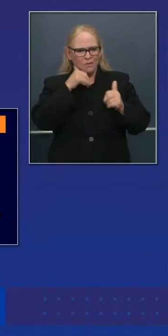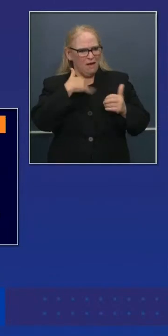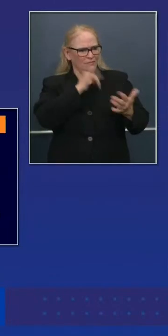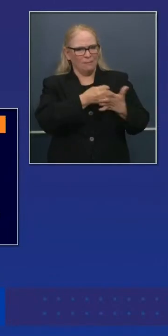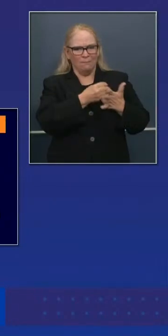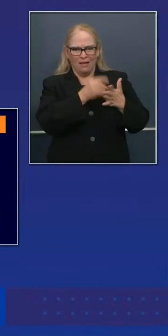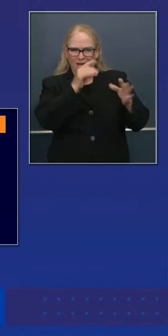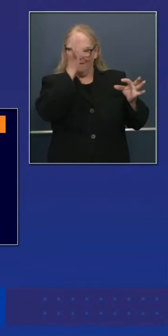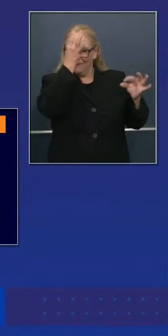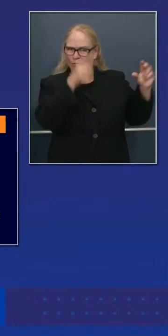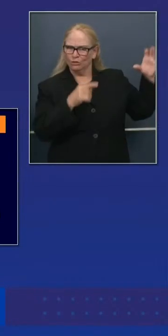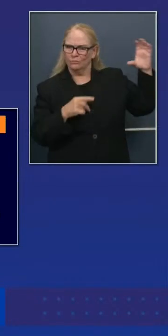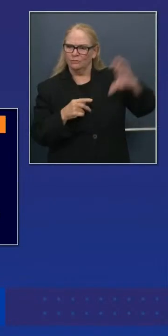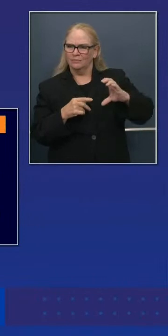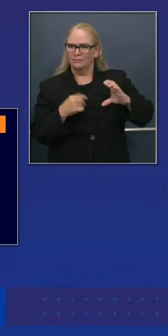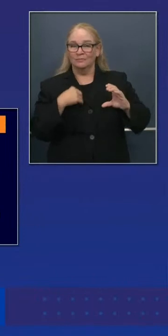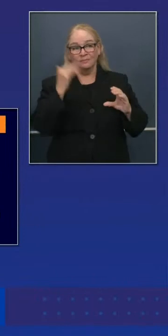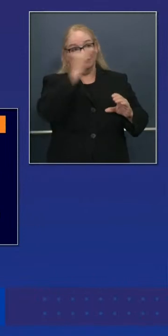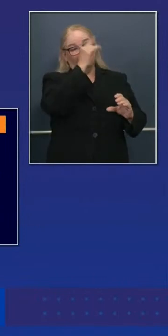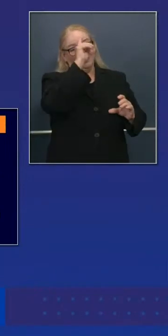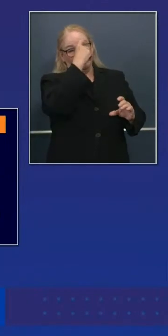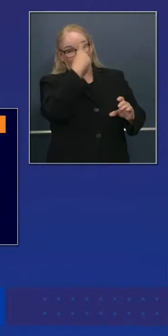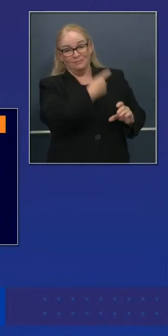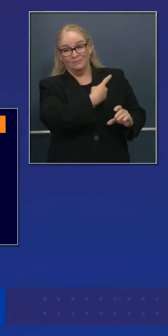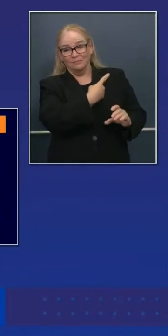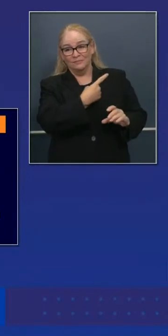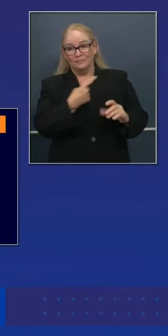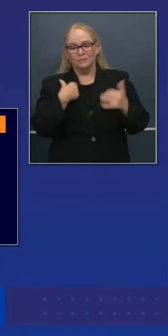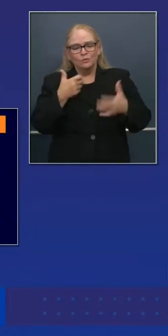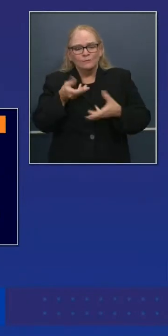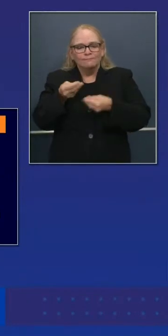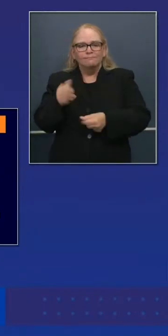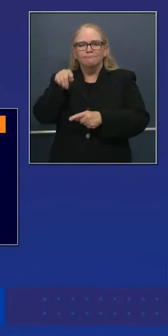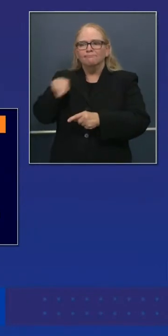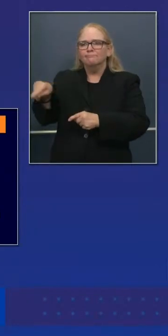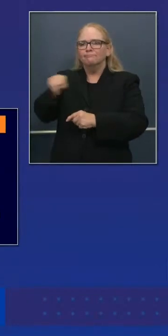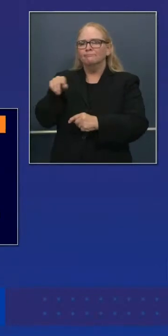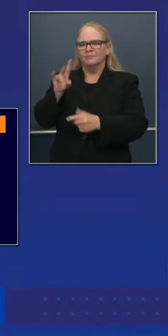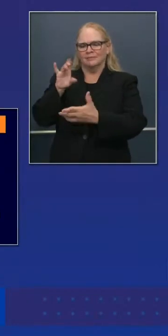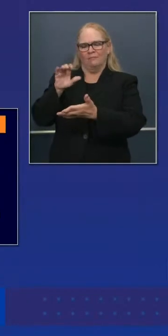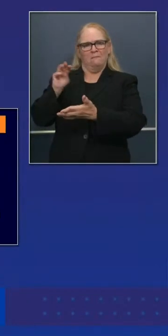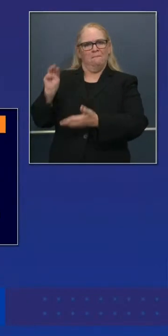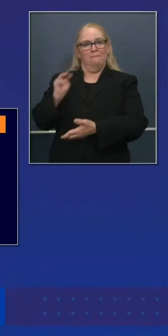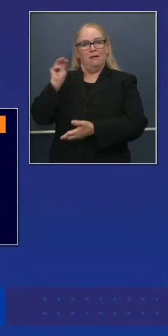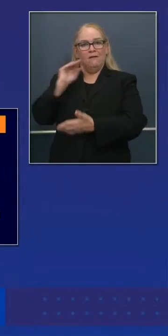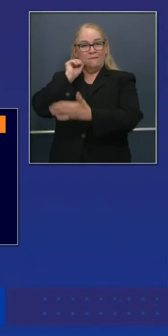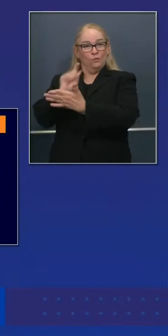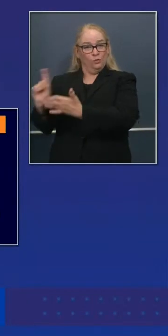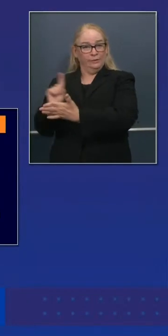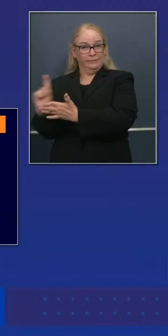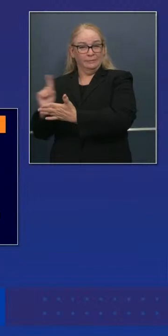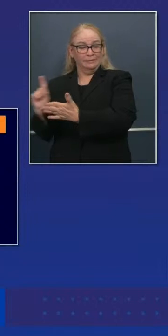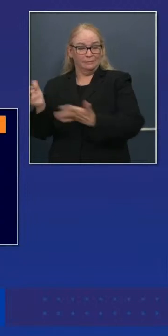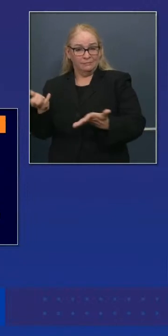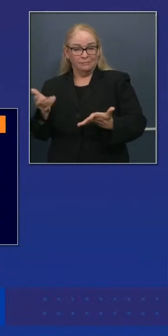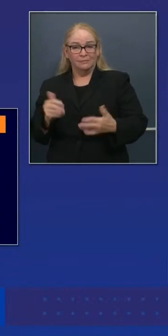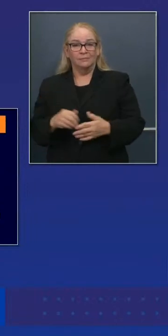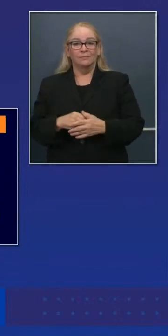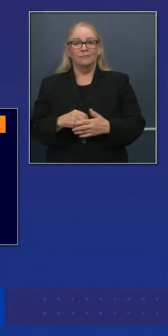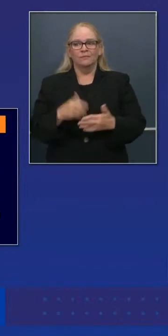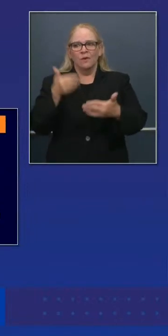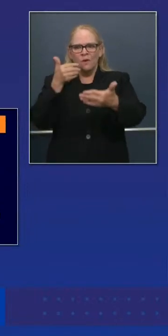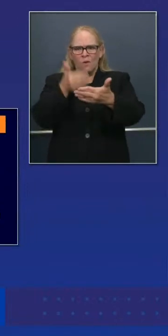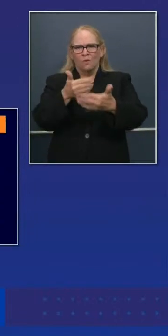absorb $700 million per week, potentially close to $3 billion per week, when, not